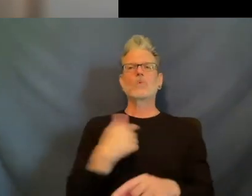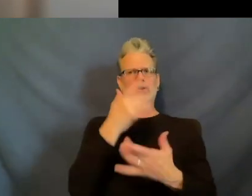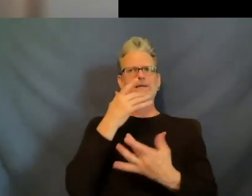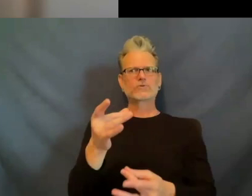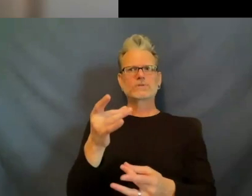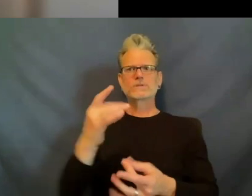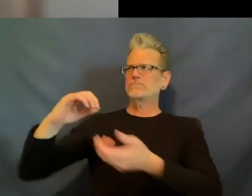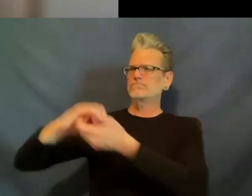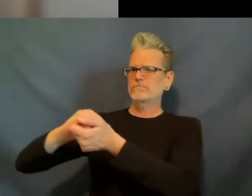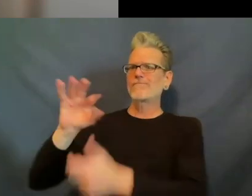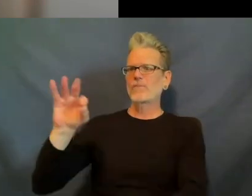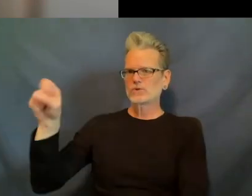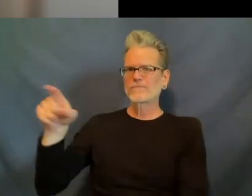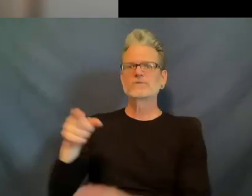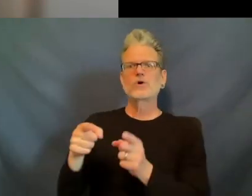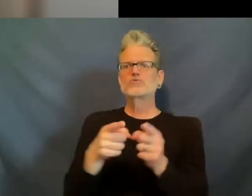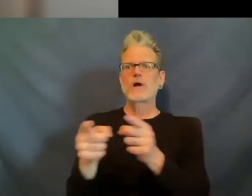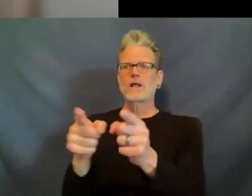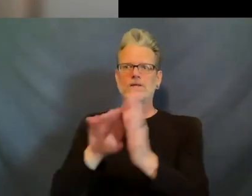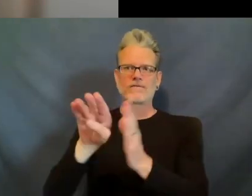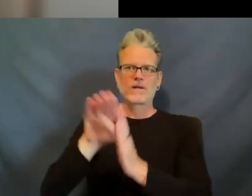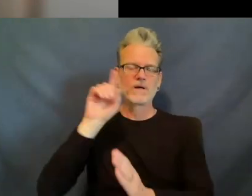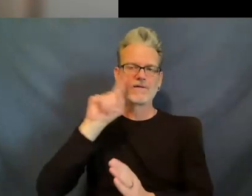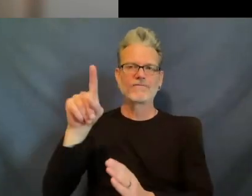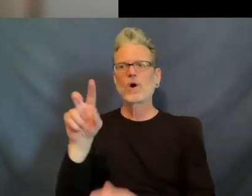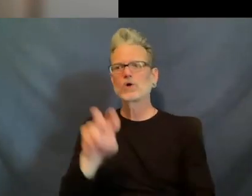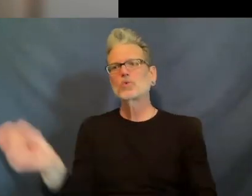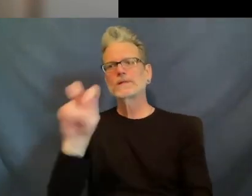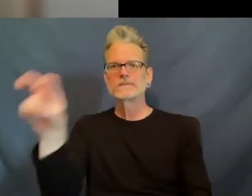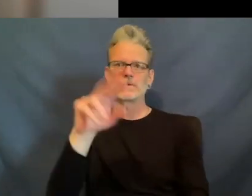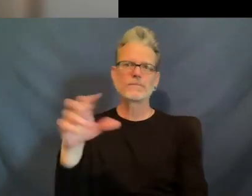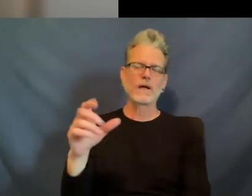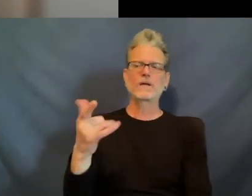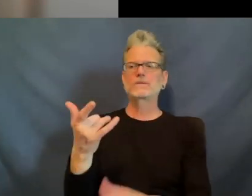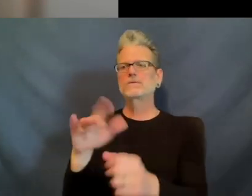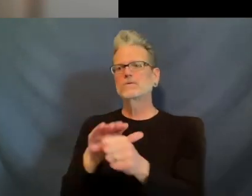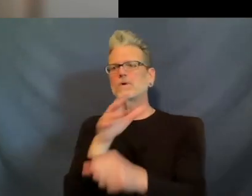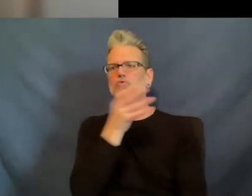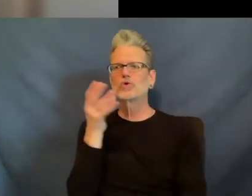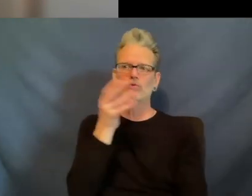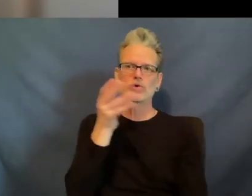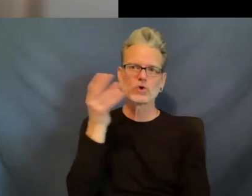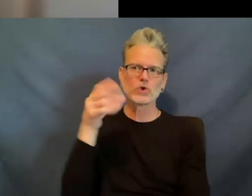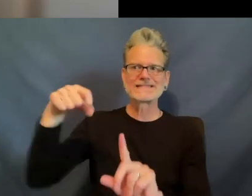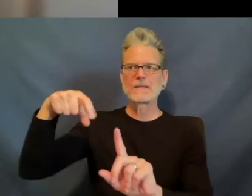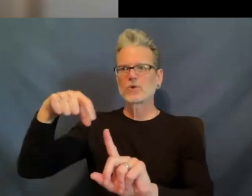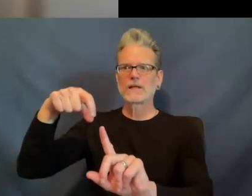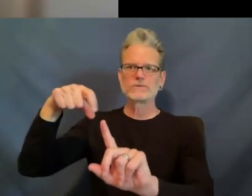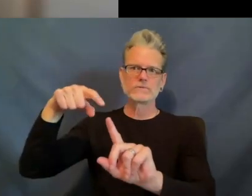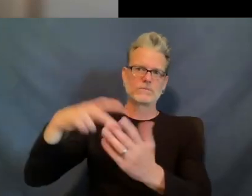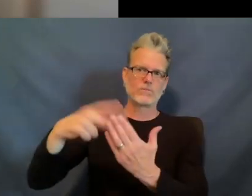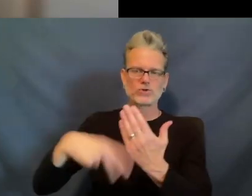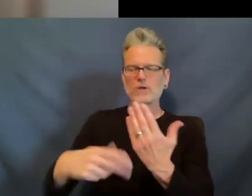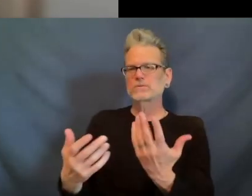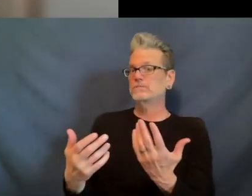Forest Service on a trail development for tourism and rural economic stimulation project. might you suggest any particular agreements to pay